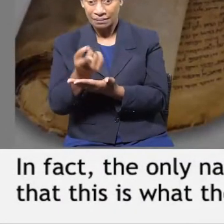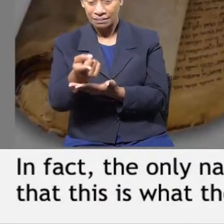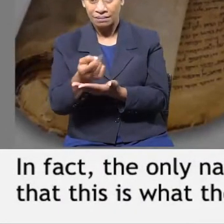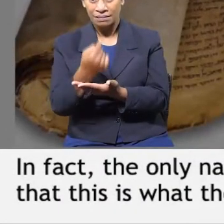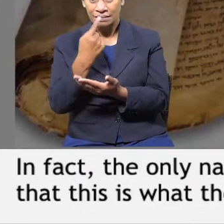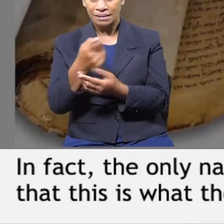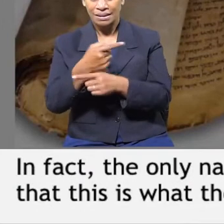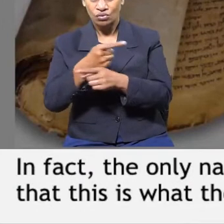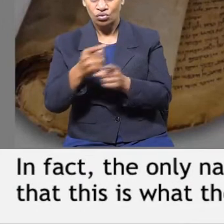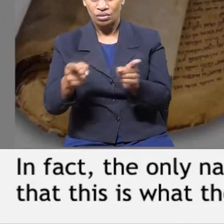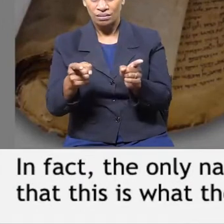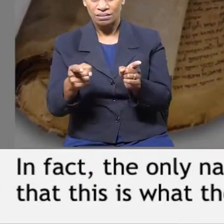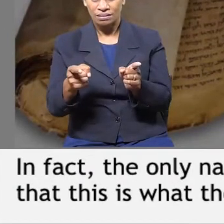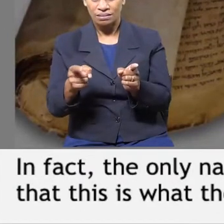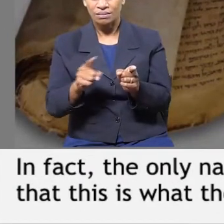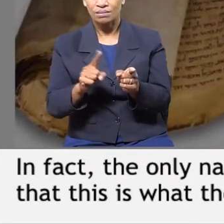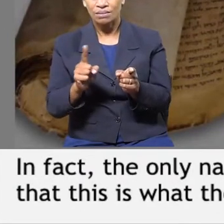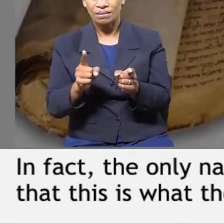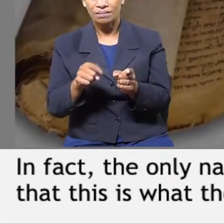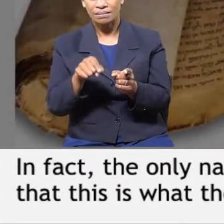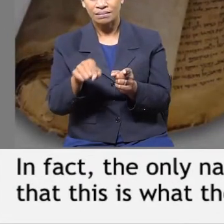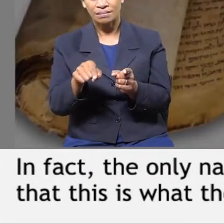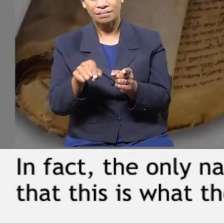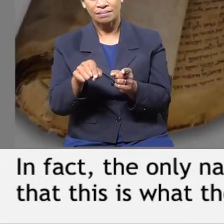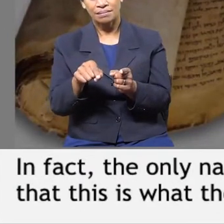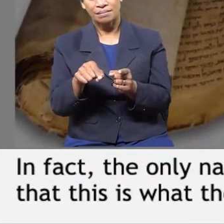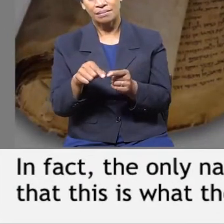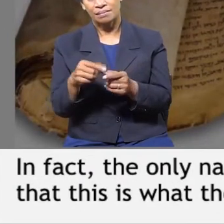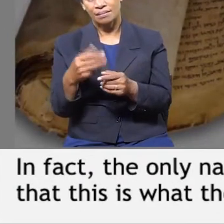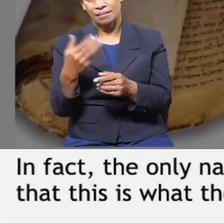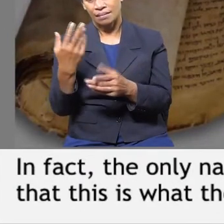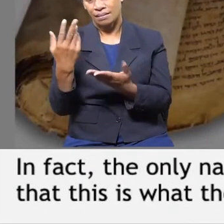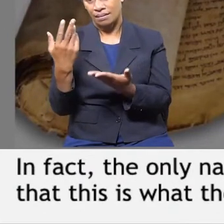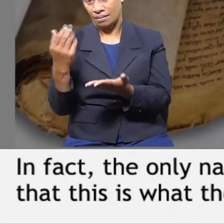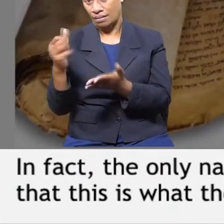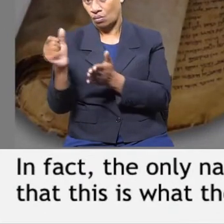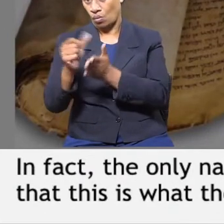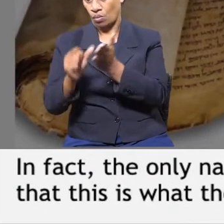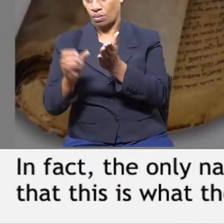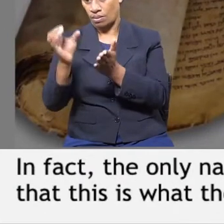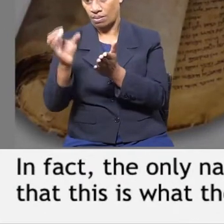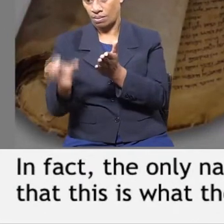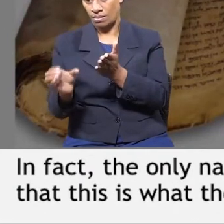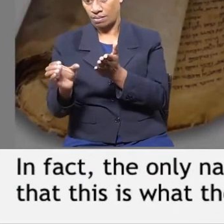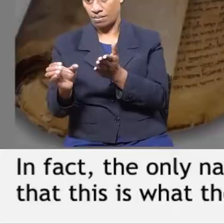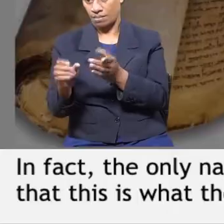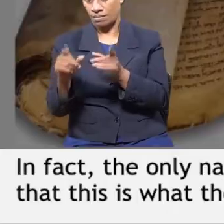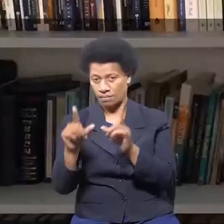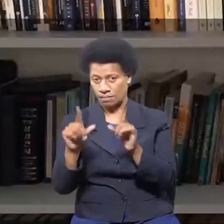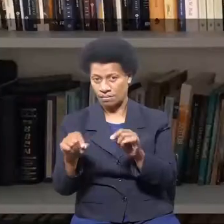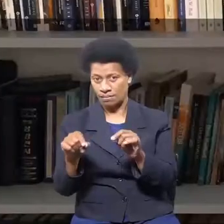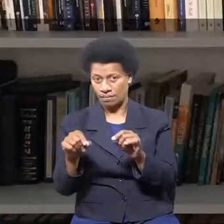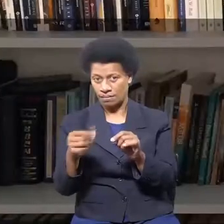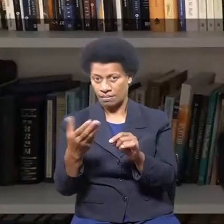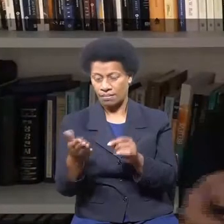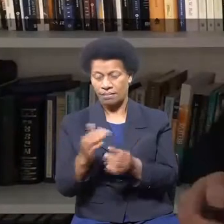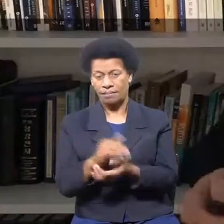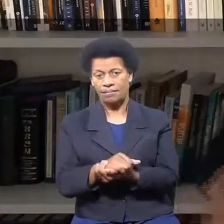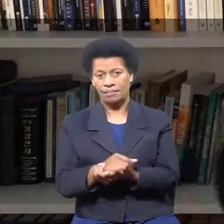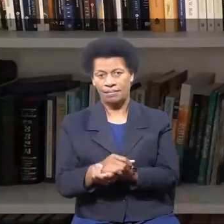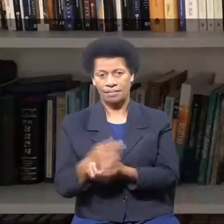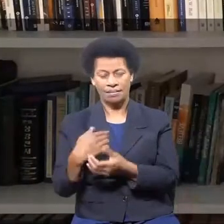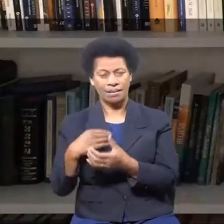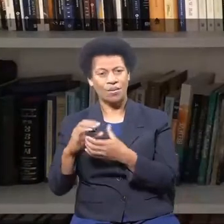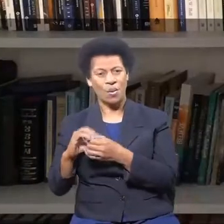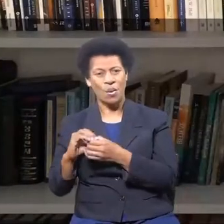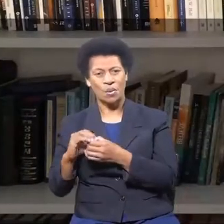or interpretation of Genesis is a literal one, in the sense that this is what the author meant." And then if we go to